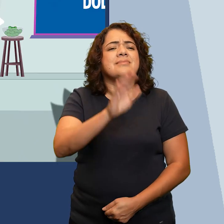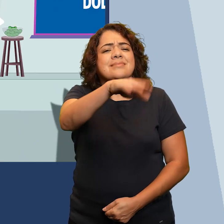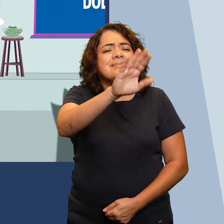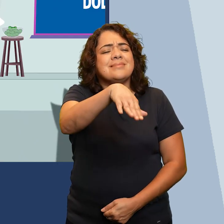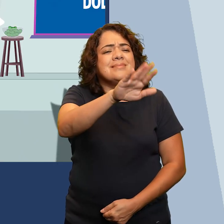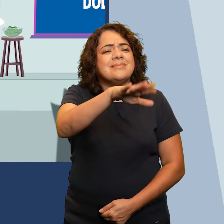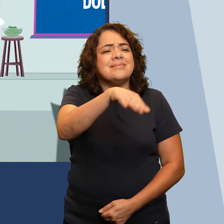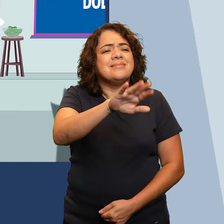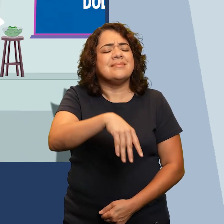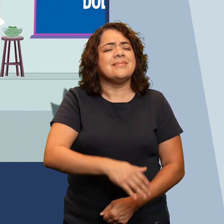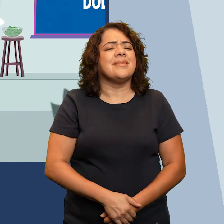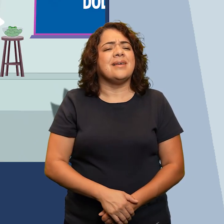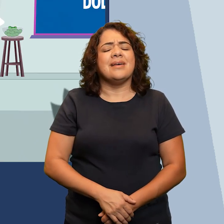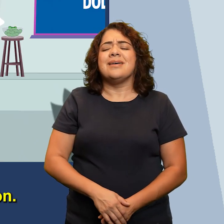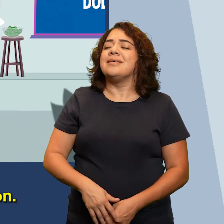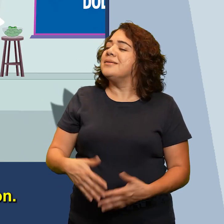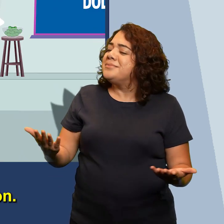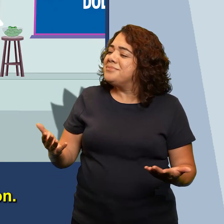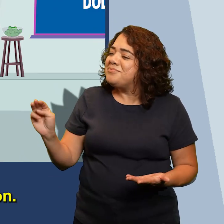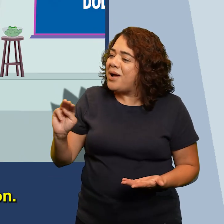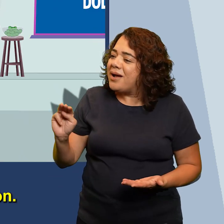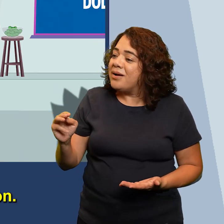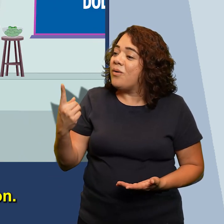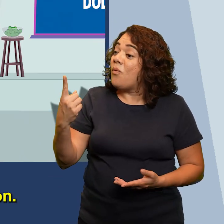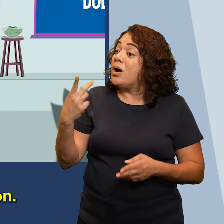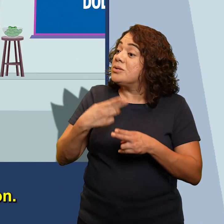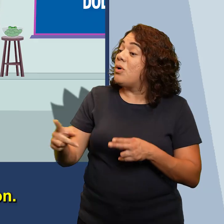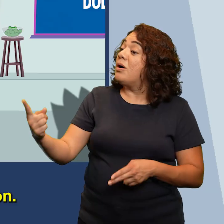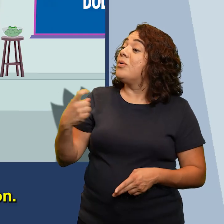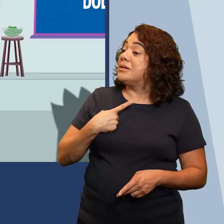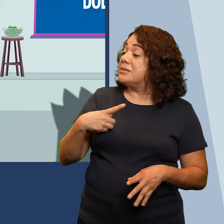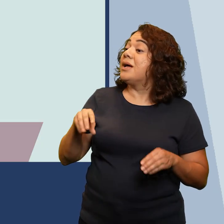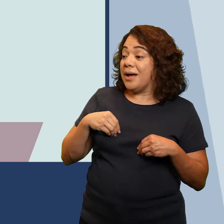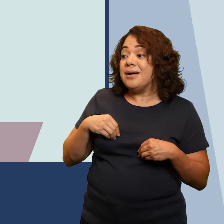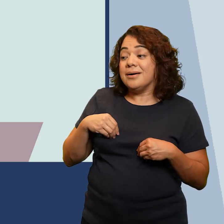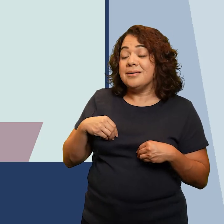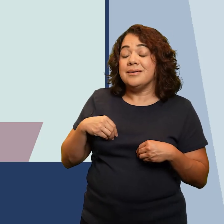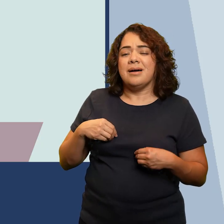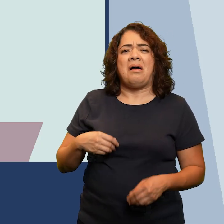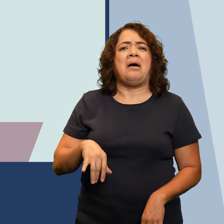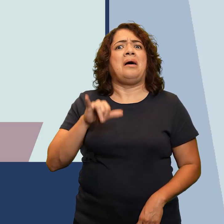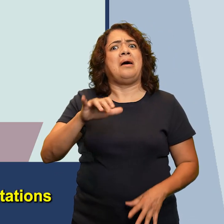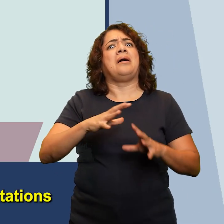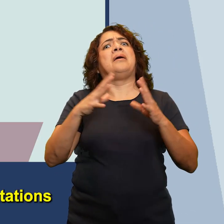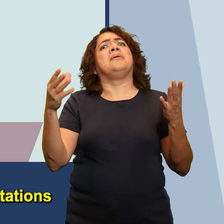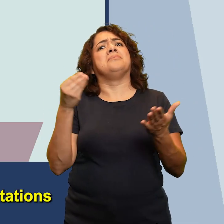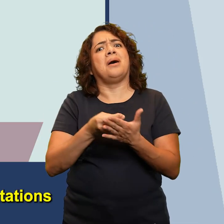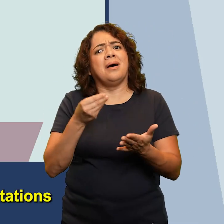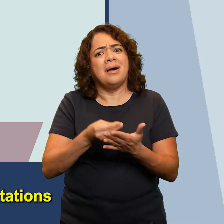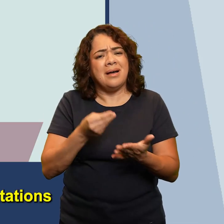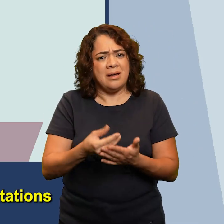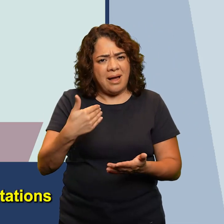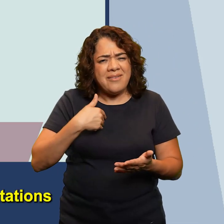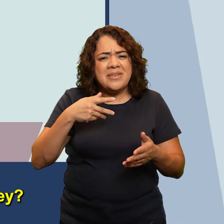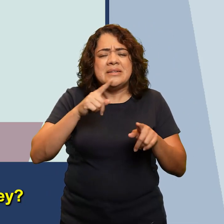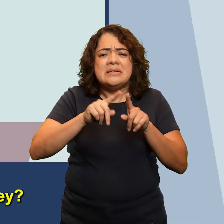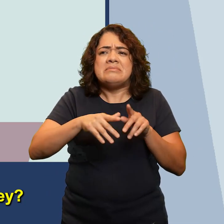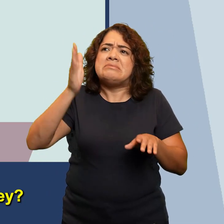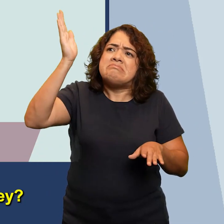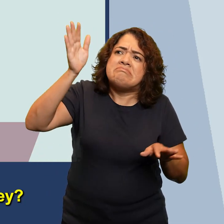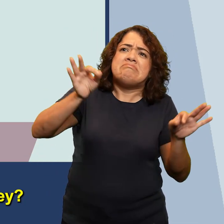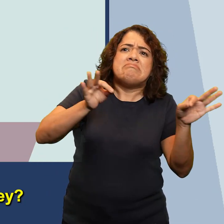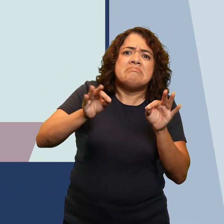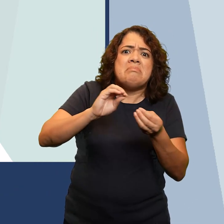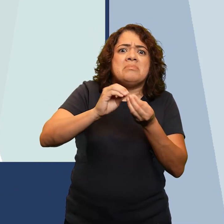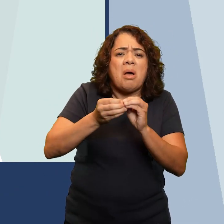Excuse me. Yes, Maya. I could take one short question. That's a lot of money. Do you have PowerPoint presentations to keep